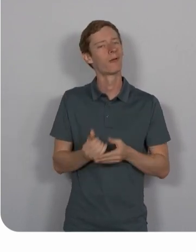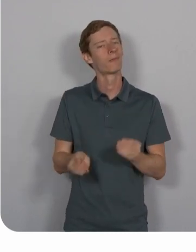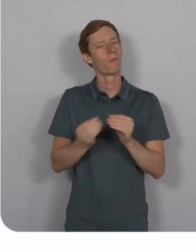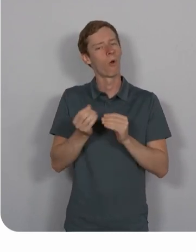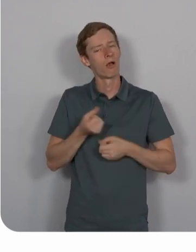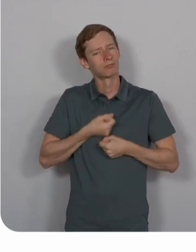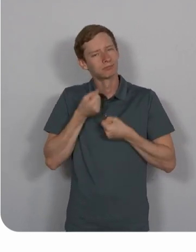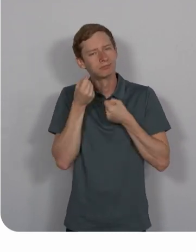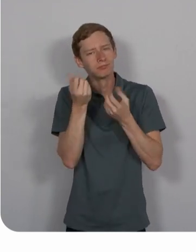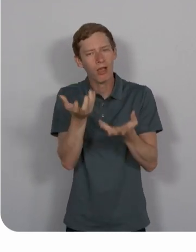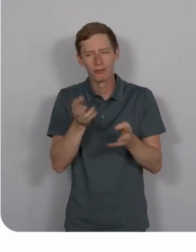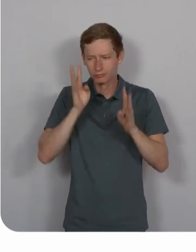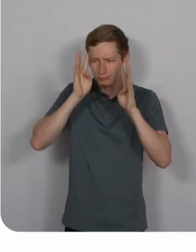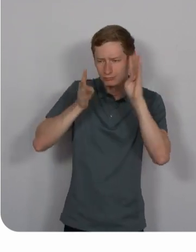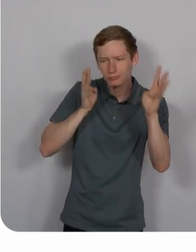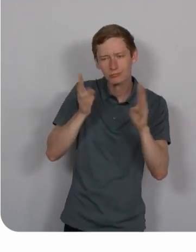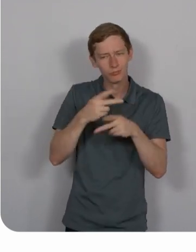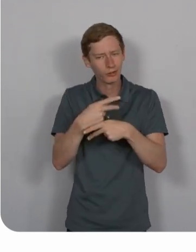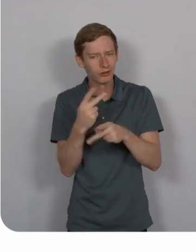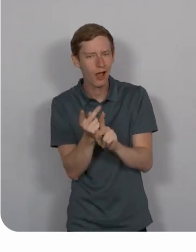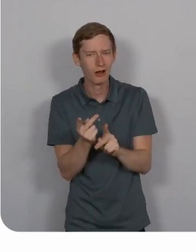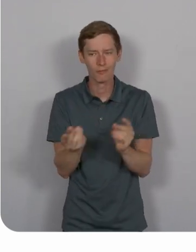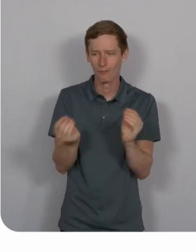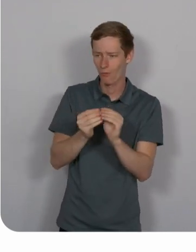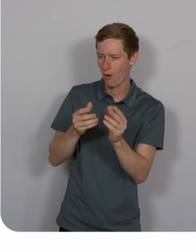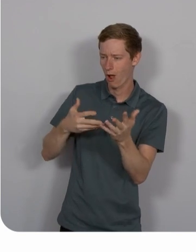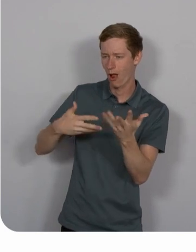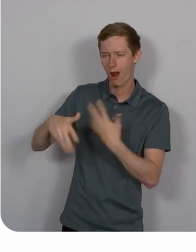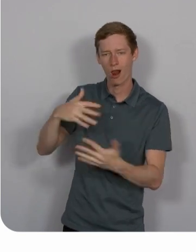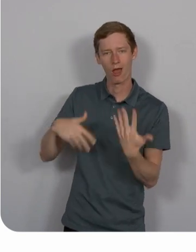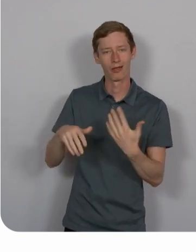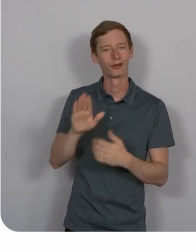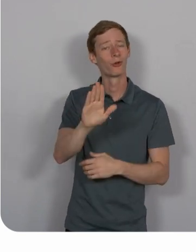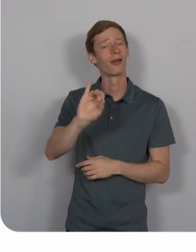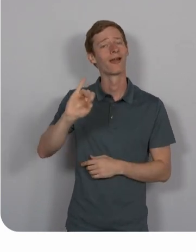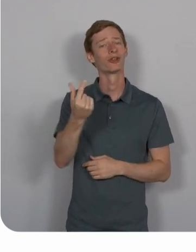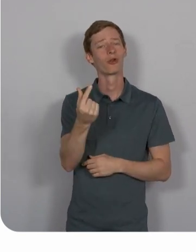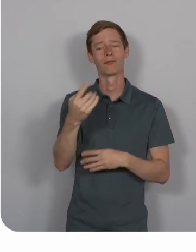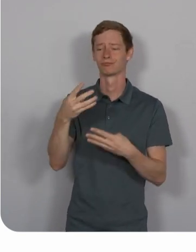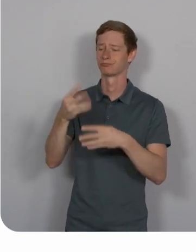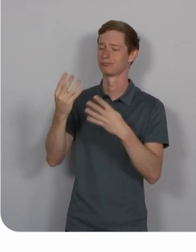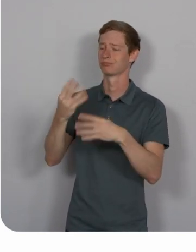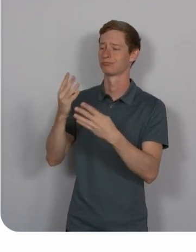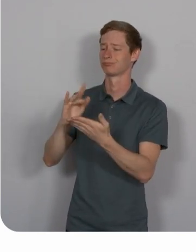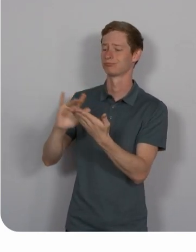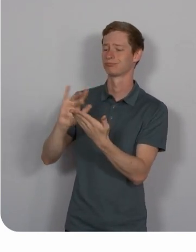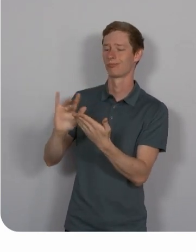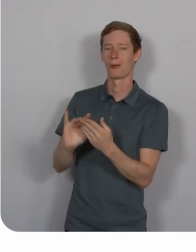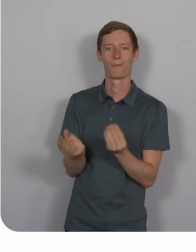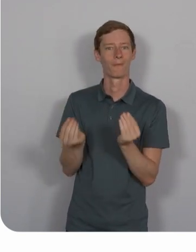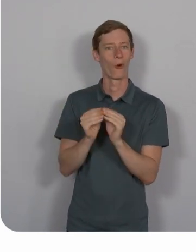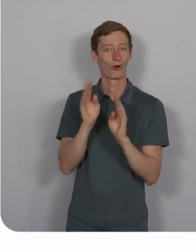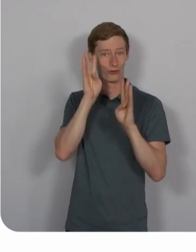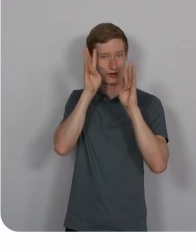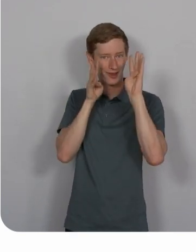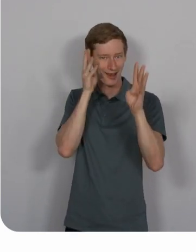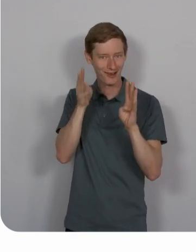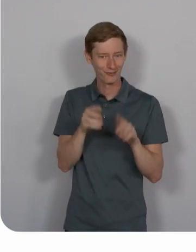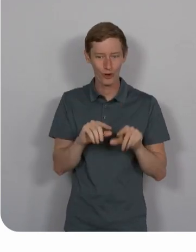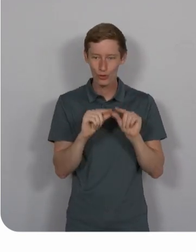more connected, and more productive. It'll make your Instagram feed more creative, make your group chats more